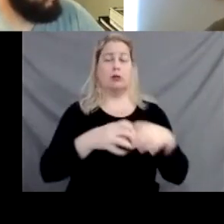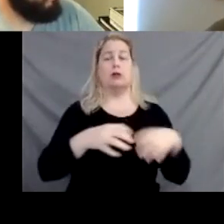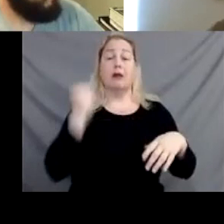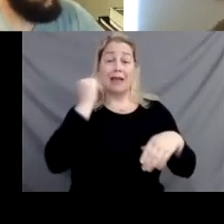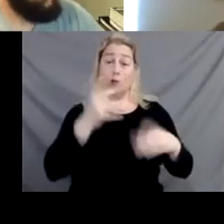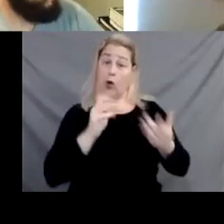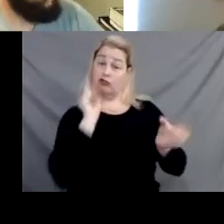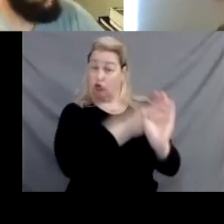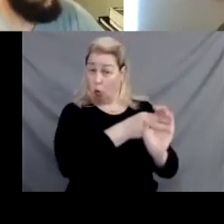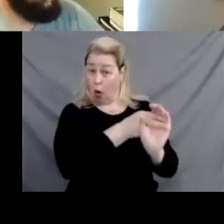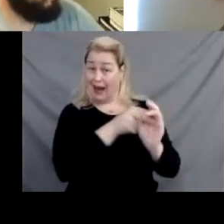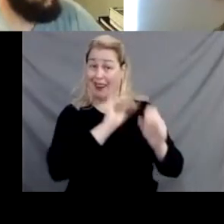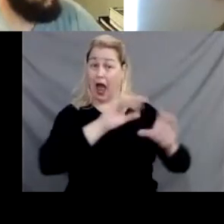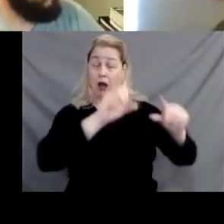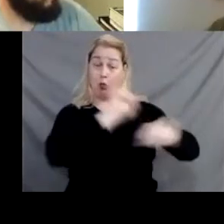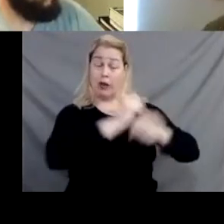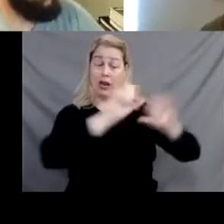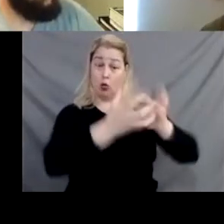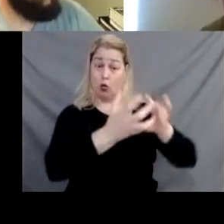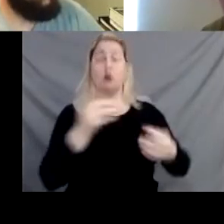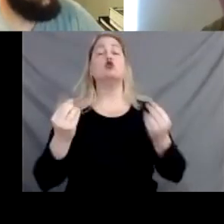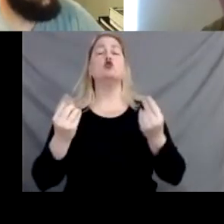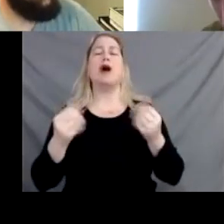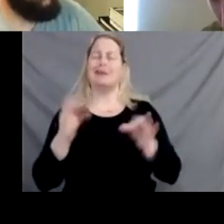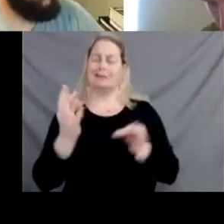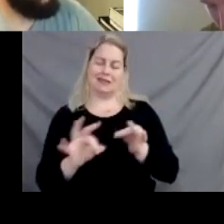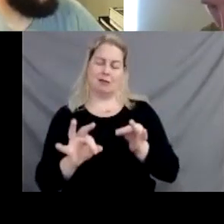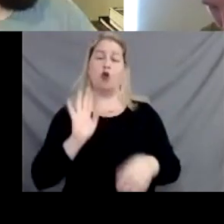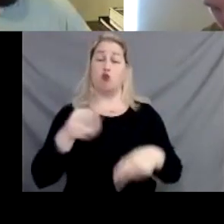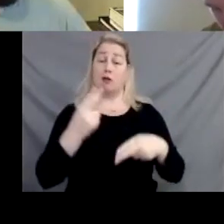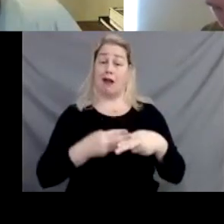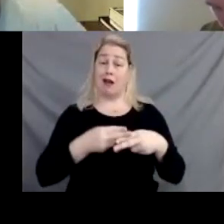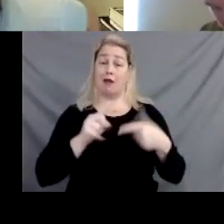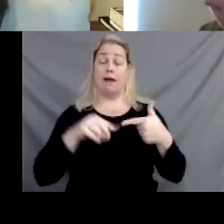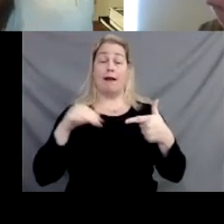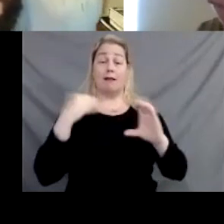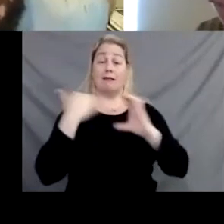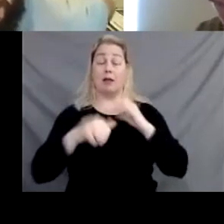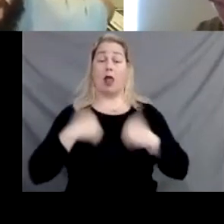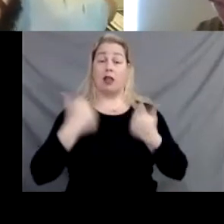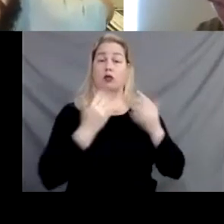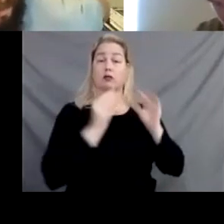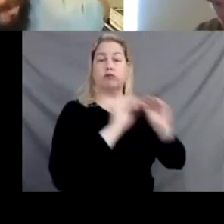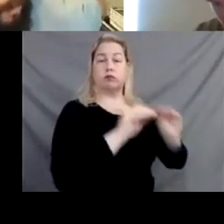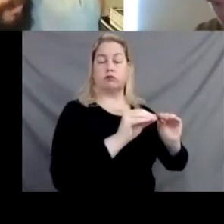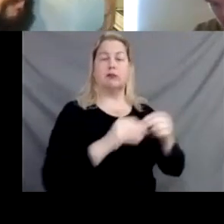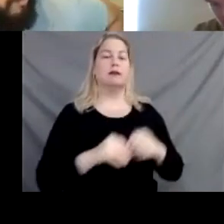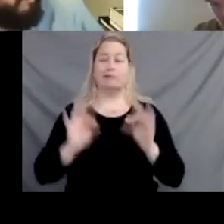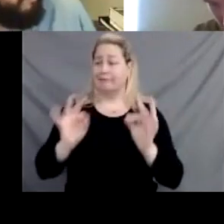the simplest thing is just go into the Google Drive, put your name and email address into that Google group so that every time when folks